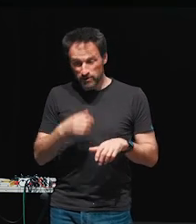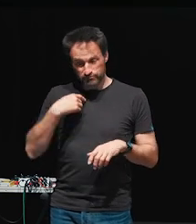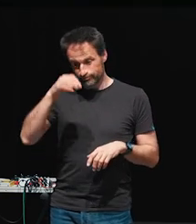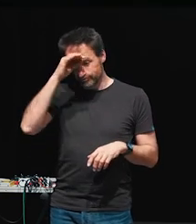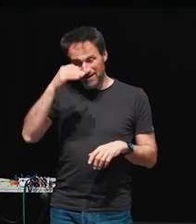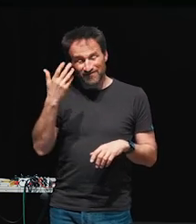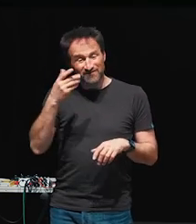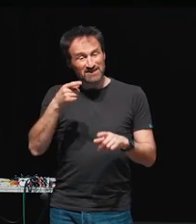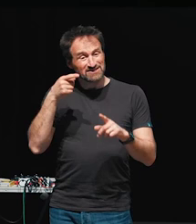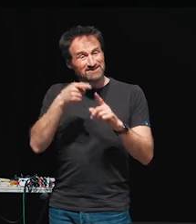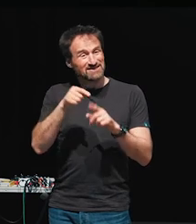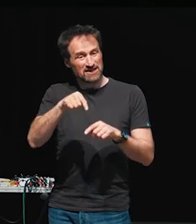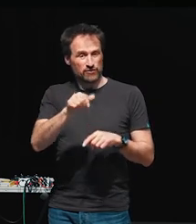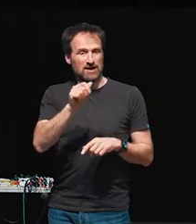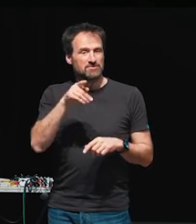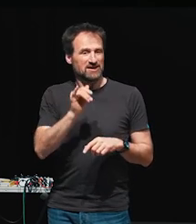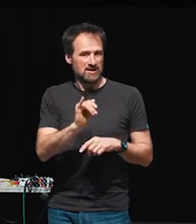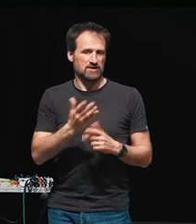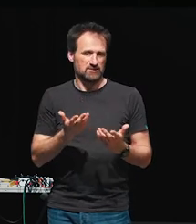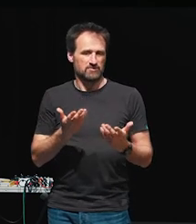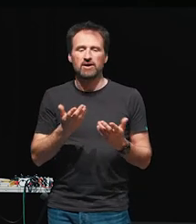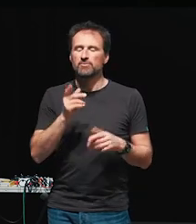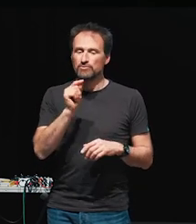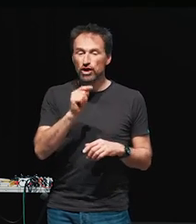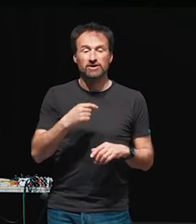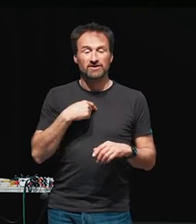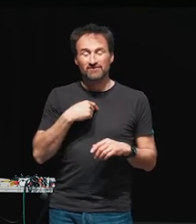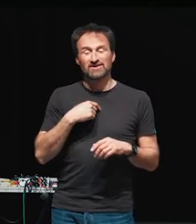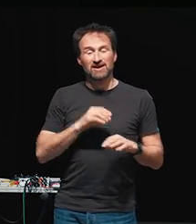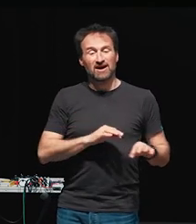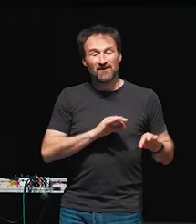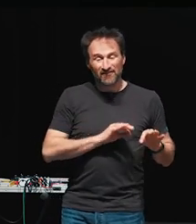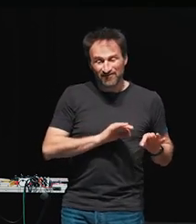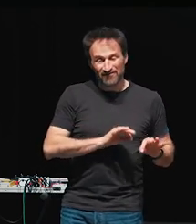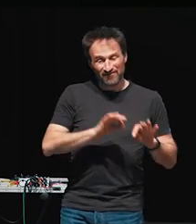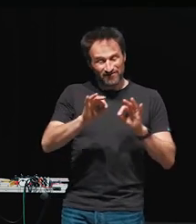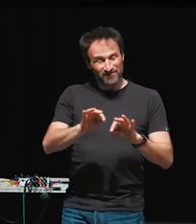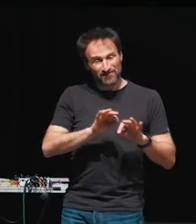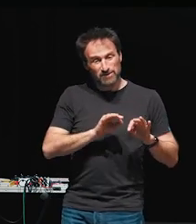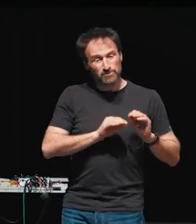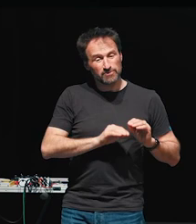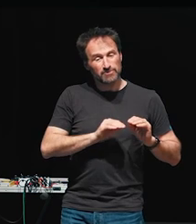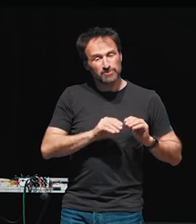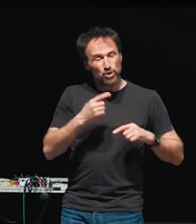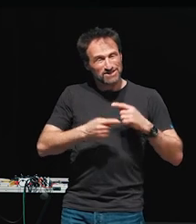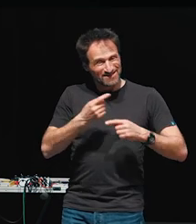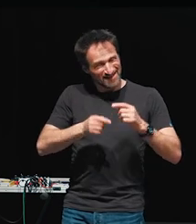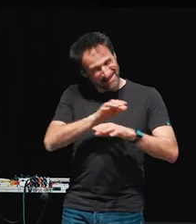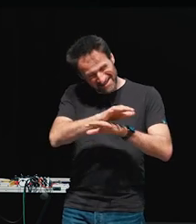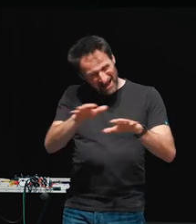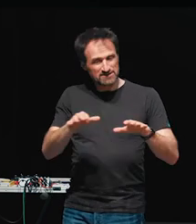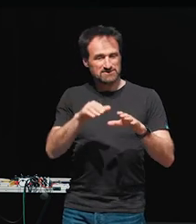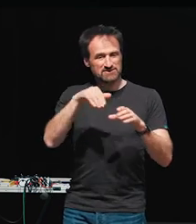be. And so we process all those requests, all those data sources in web workers to make sure it doesn't block the main thread. And we let